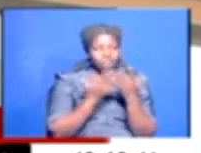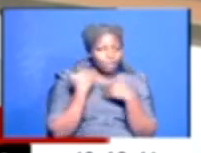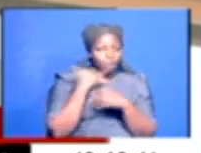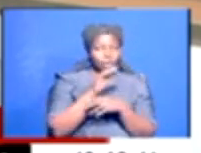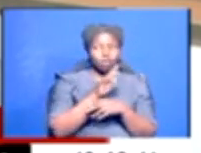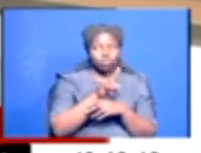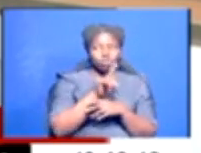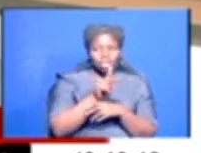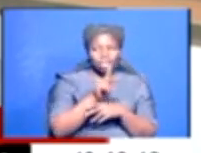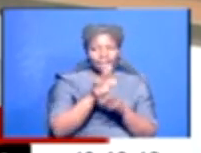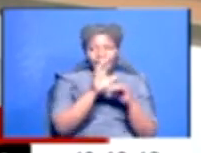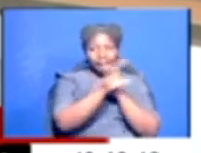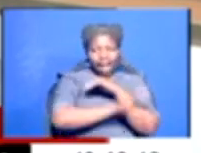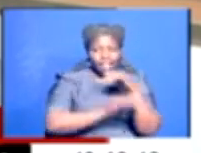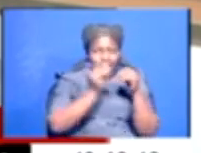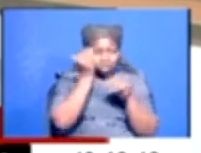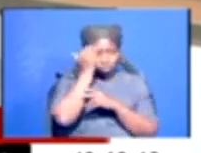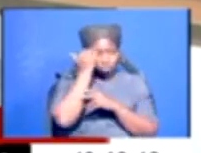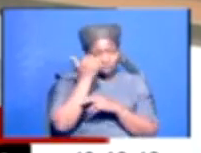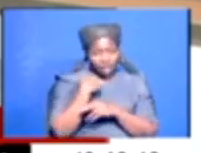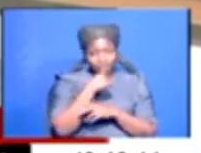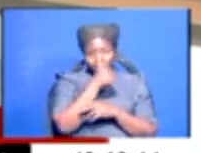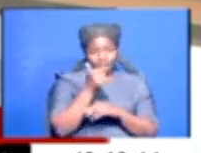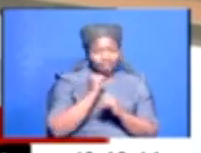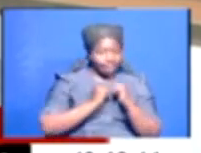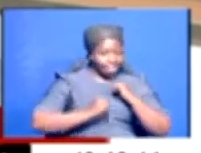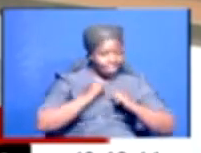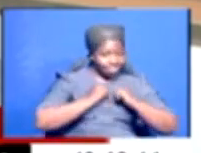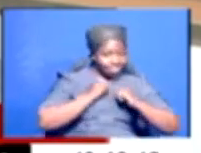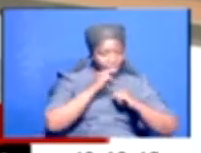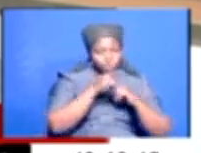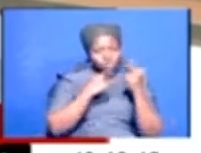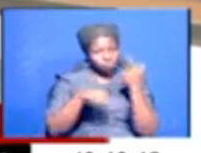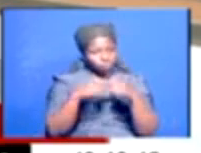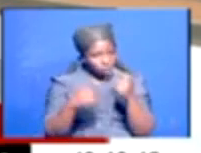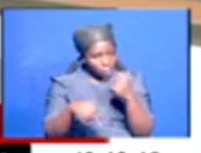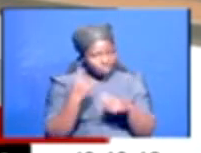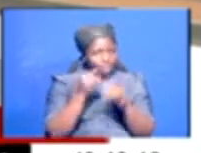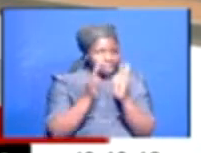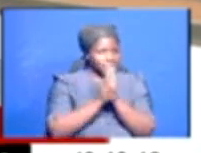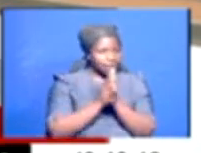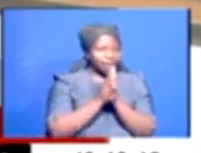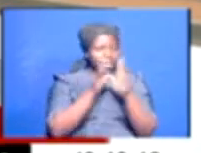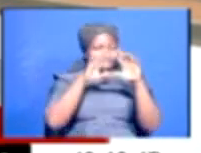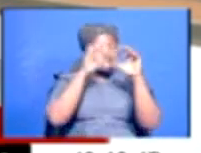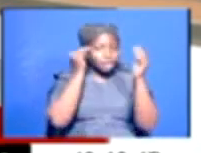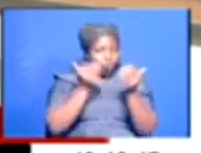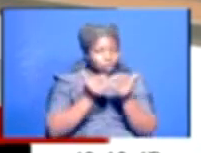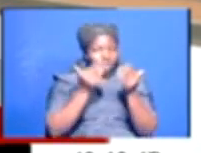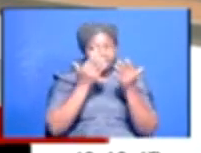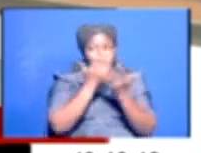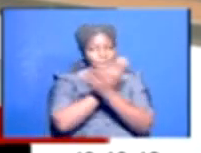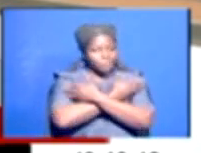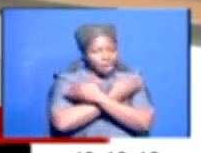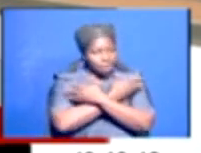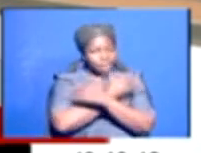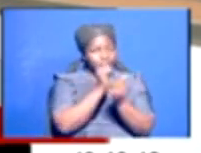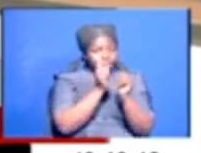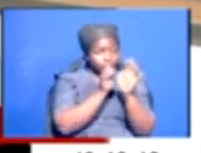you competed against when it comes to, you know, at the World Paralympic Games. Let me just think of people